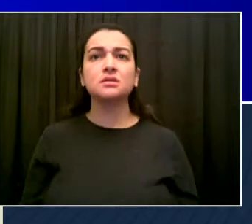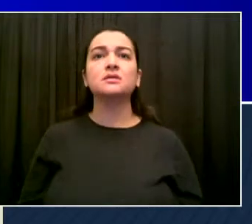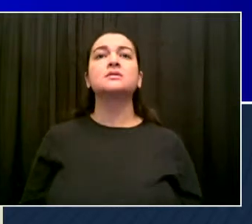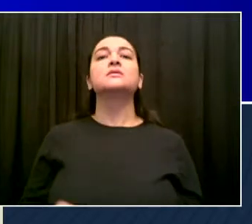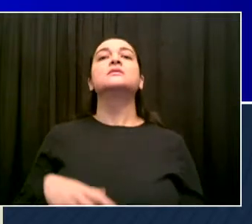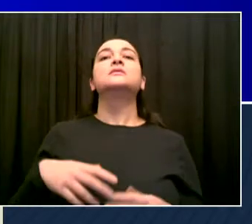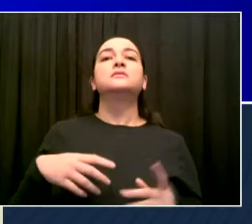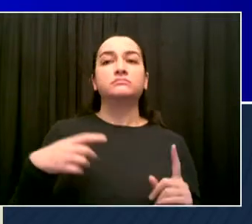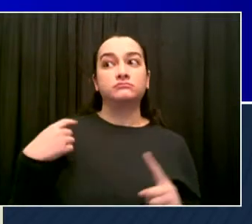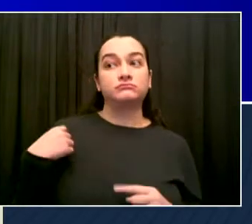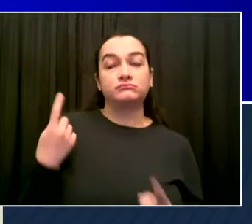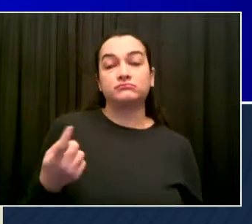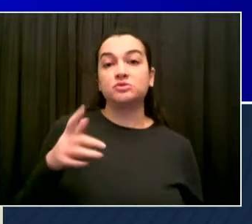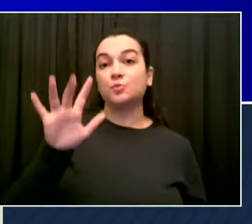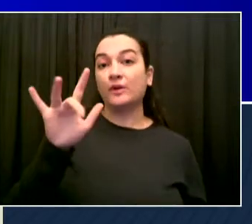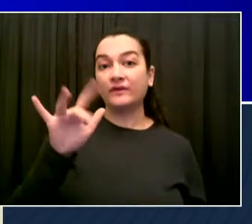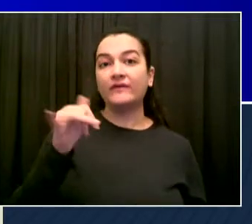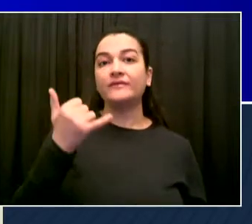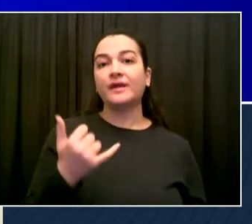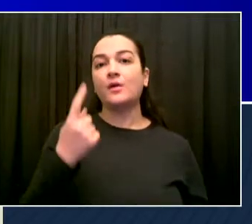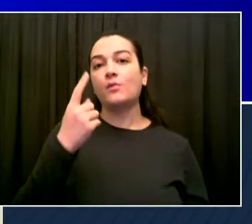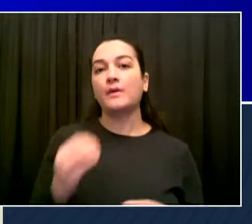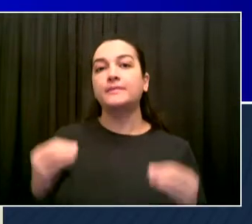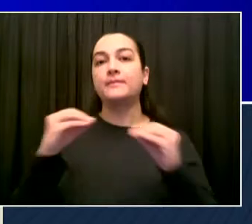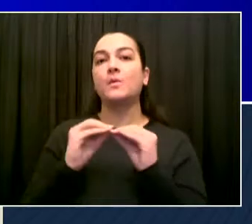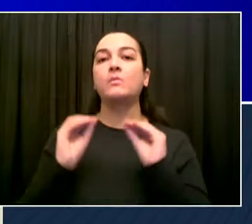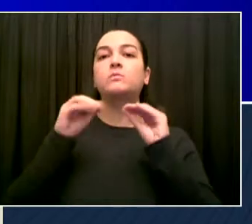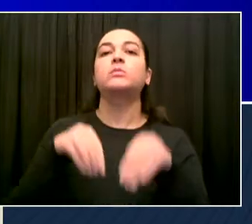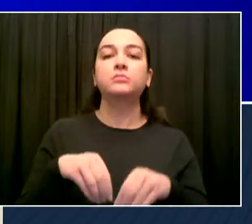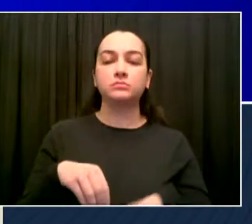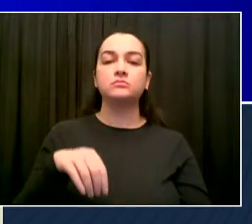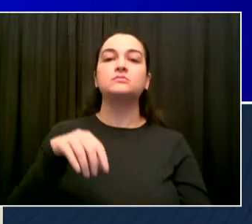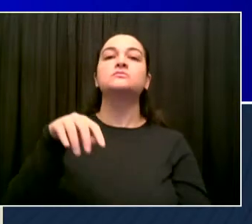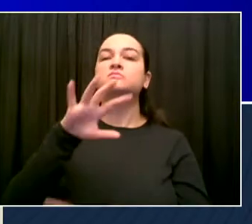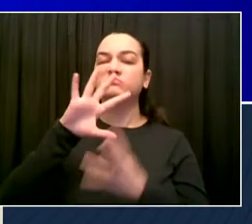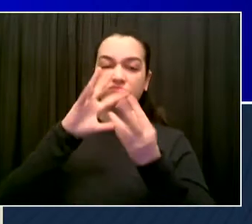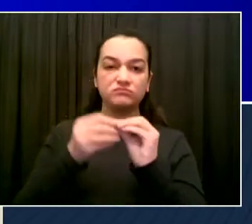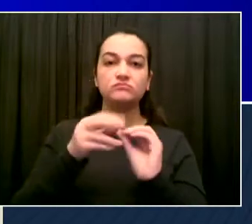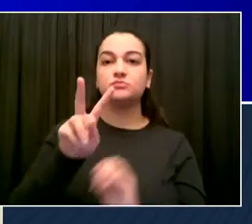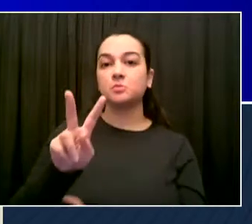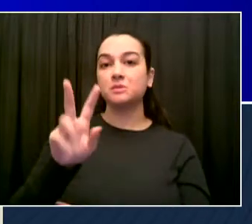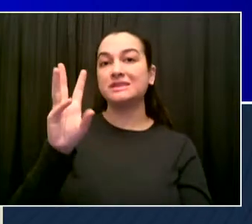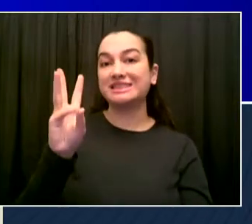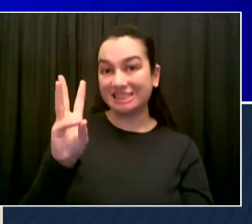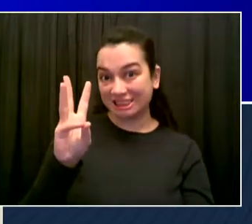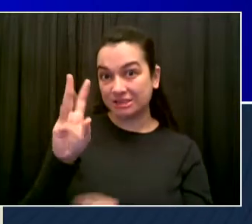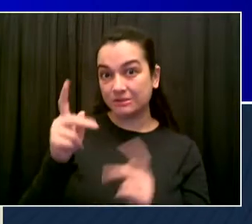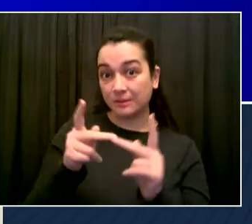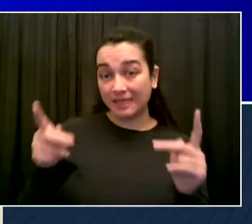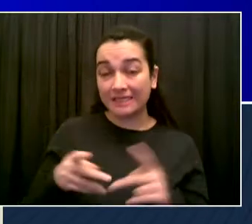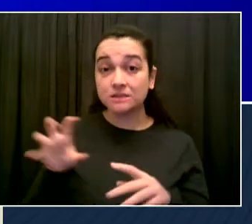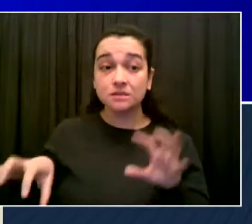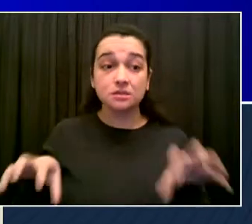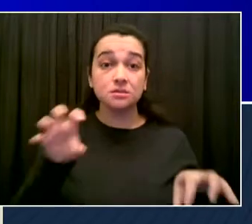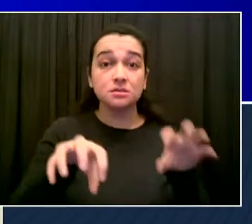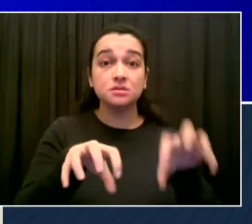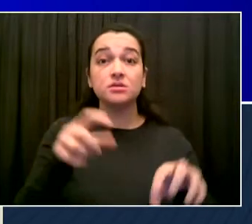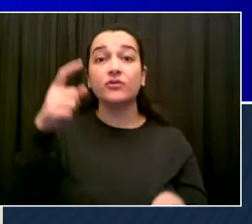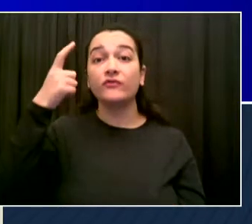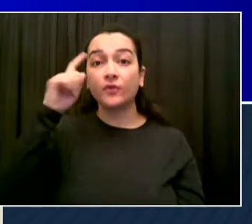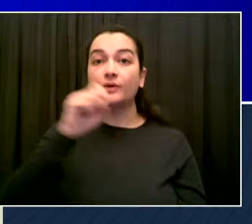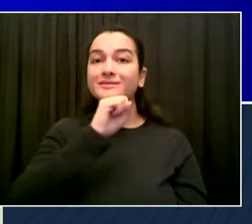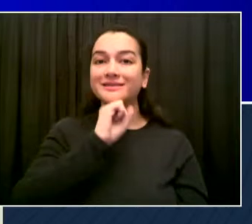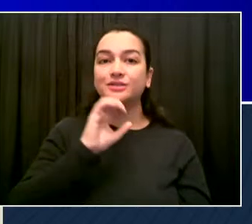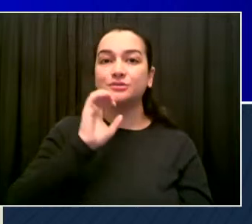up, get an appointment right away, get vaccinated. But we're adding something more because a lot of seniors need someone to come with them, a loved one, a